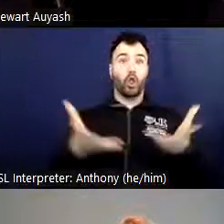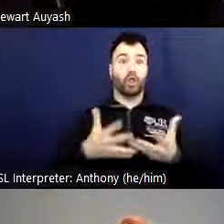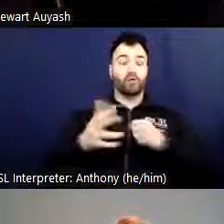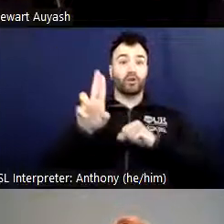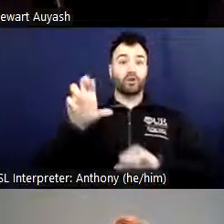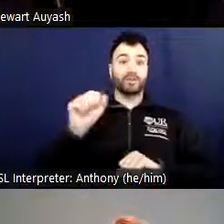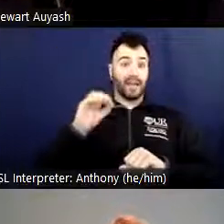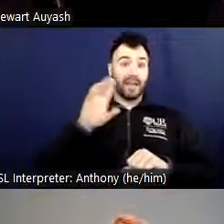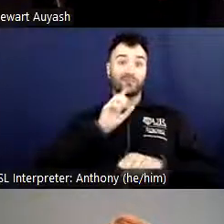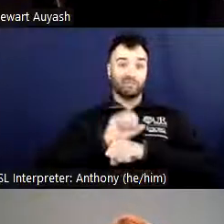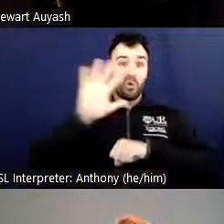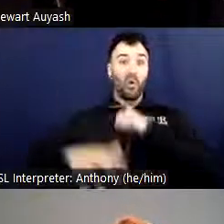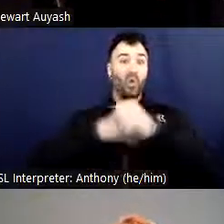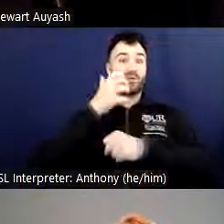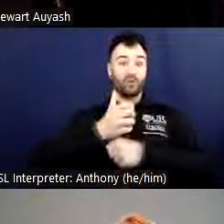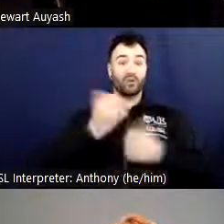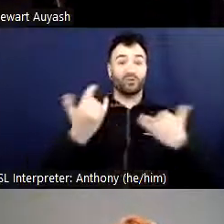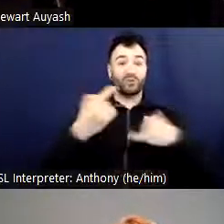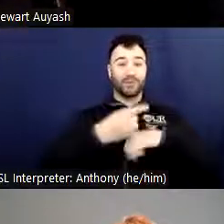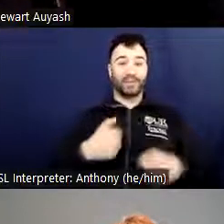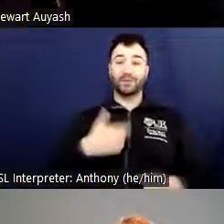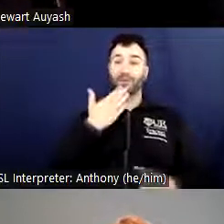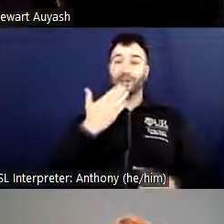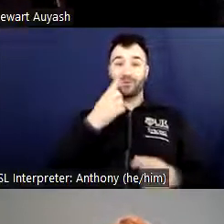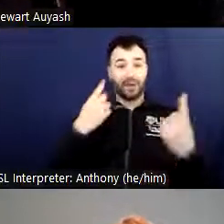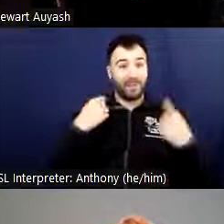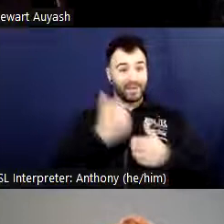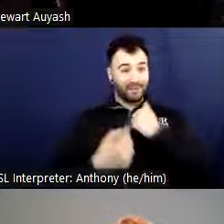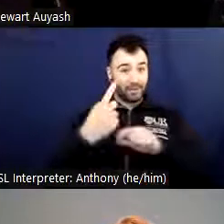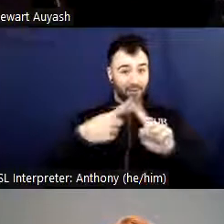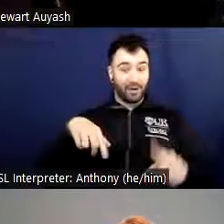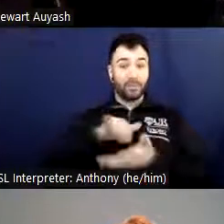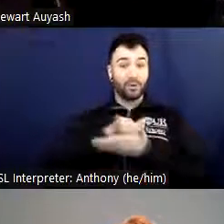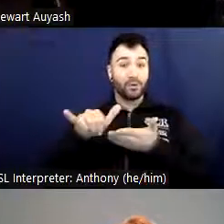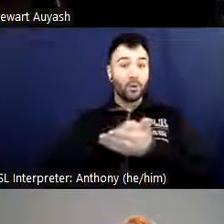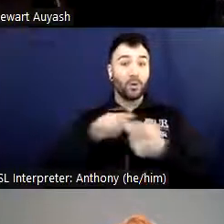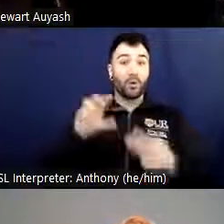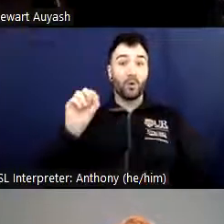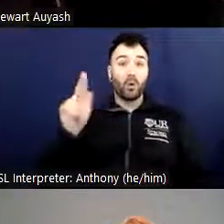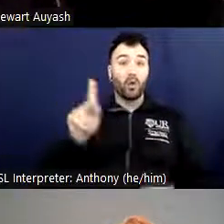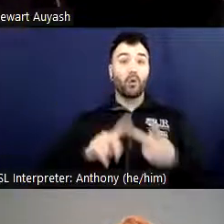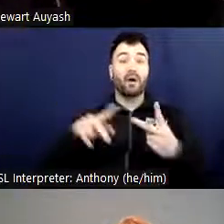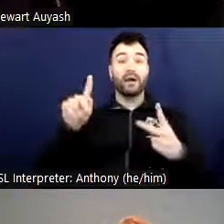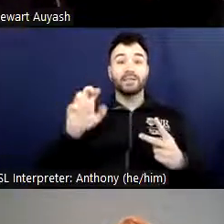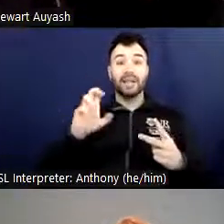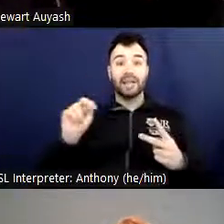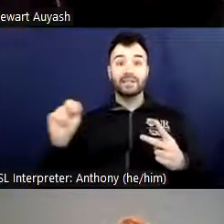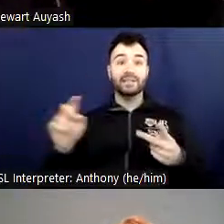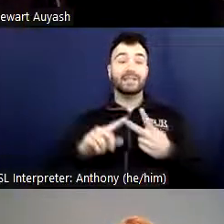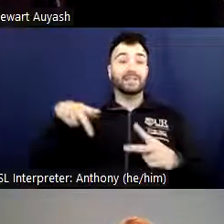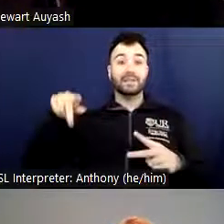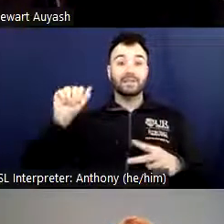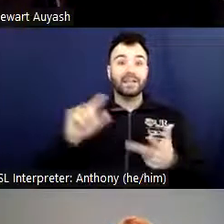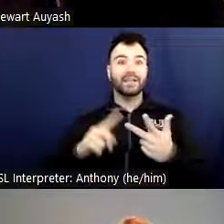today. So we'd like to welcome people from all across New York State, Oklahoma, Tennessee, Pennsylvania, and Sylvia in South